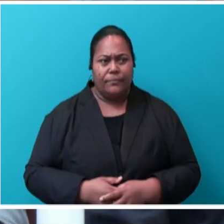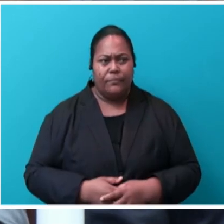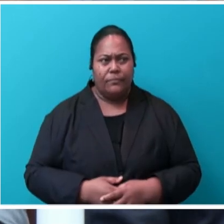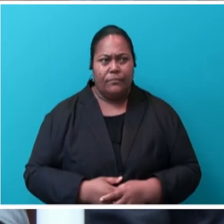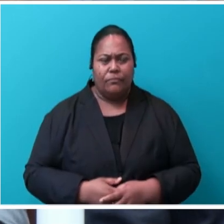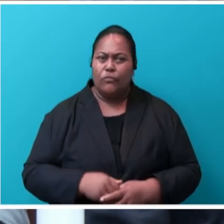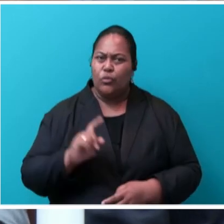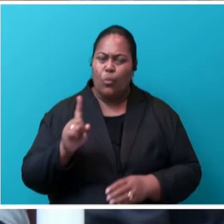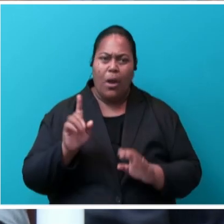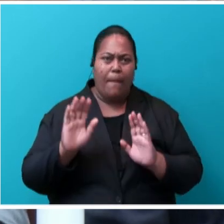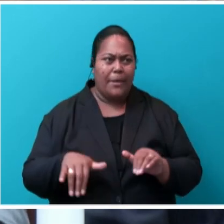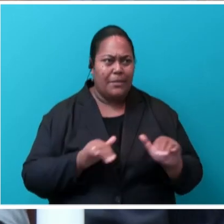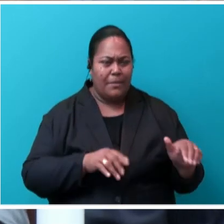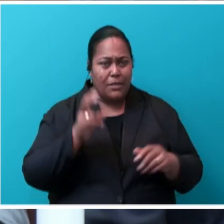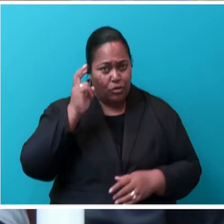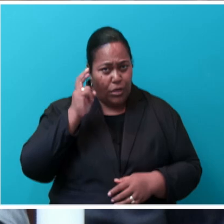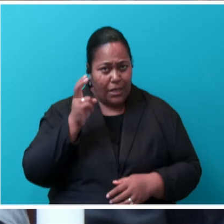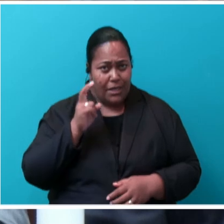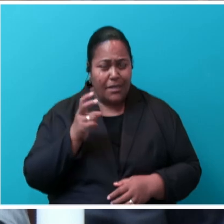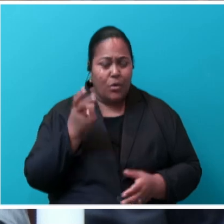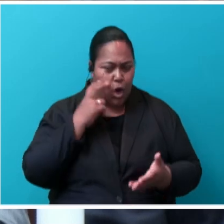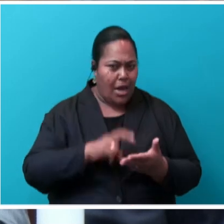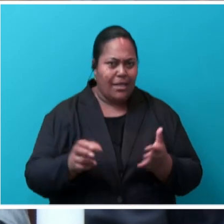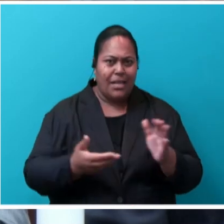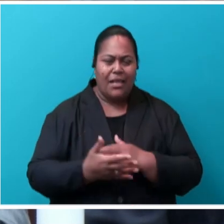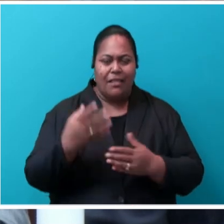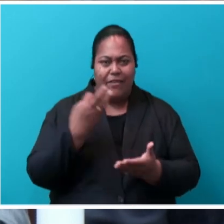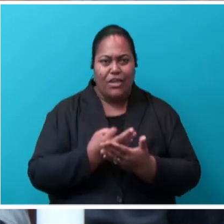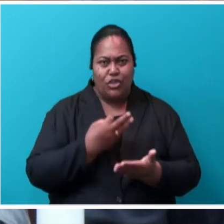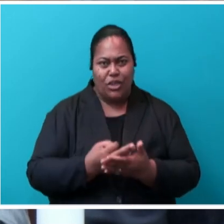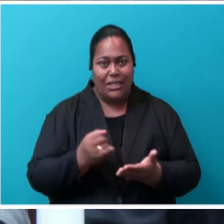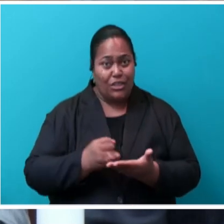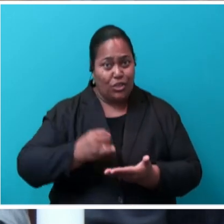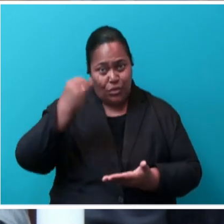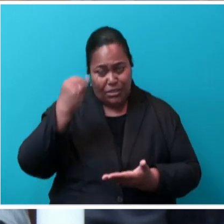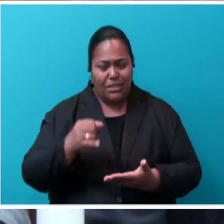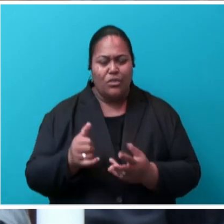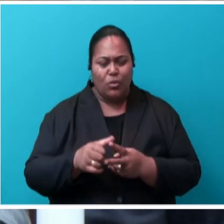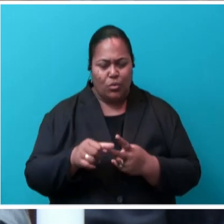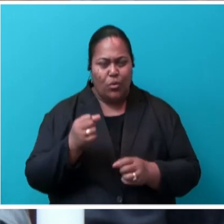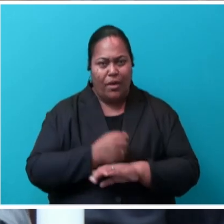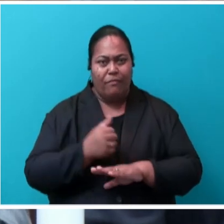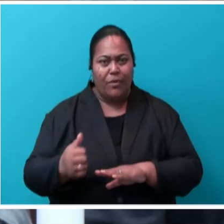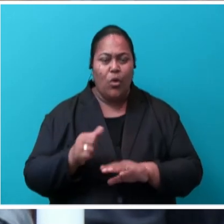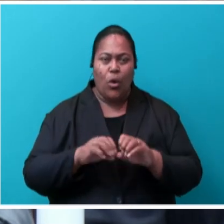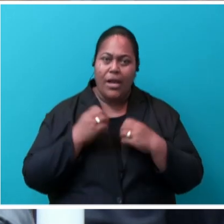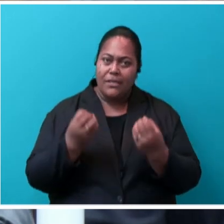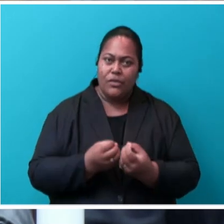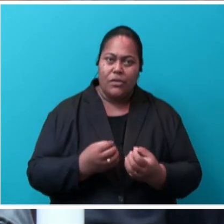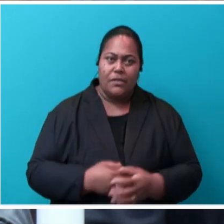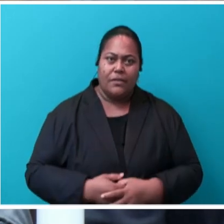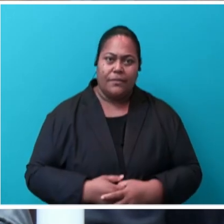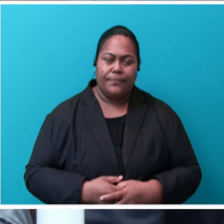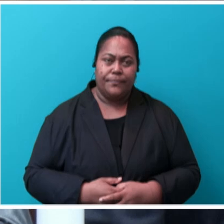participate in trainings organized by some of the financial institutions, and also as well as non-government organizations based on their